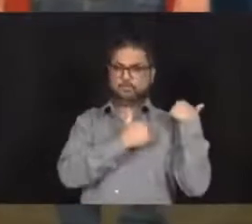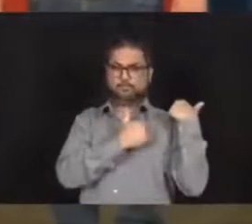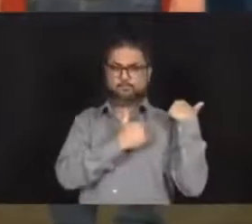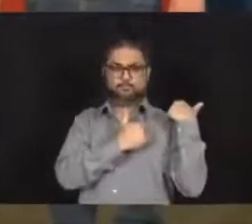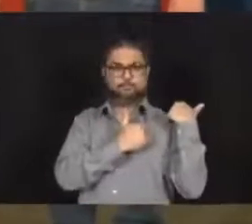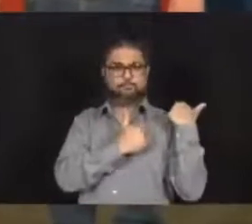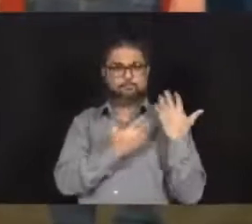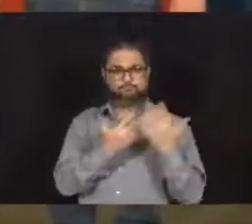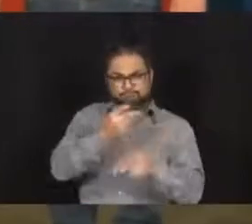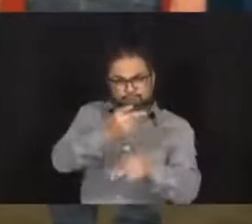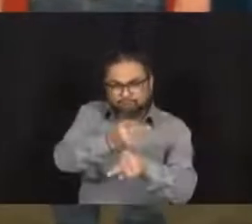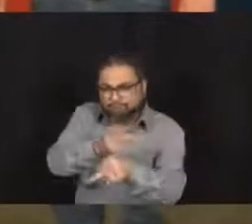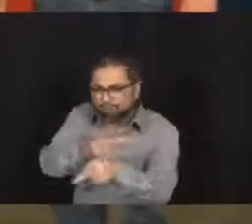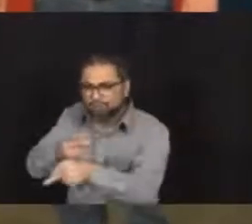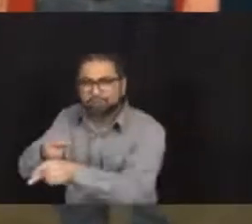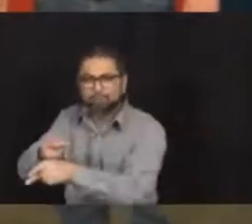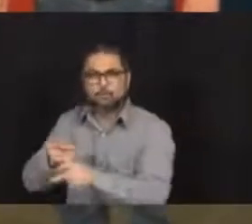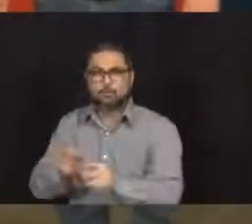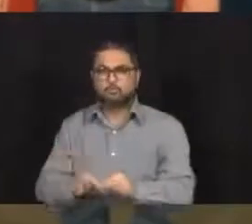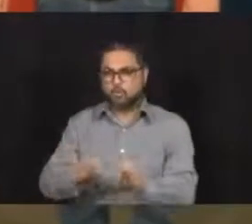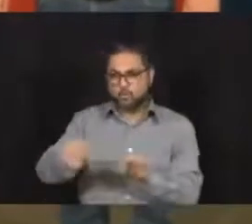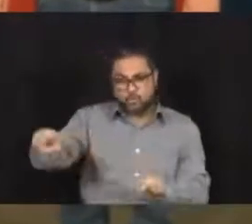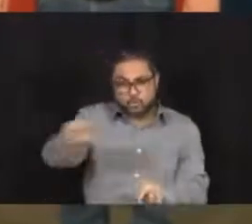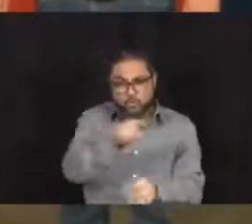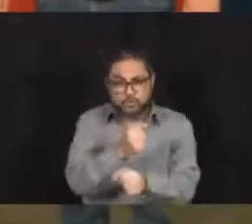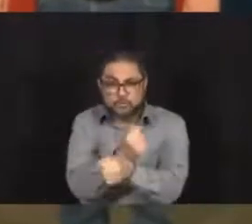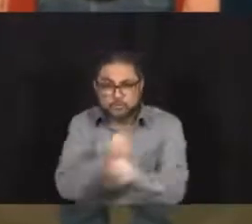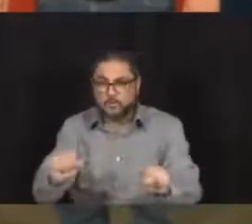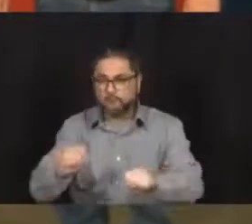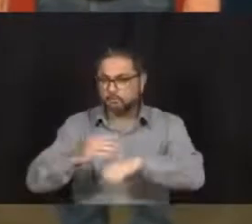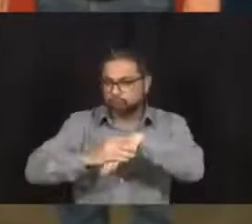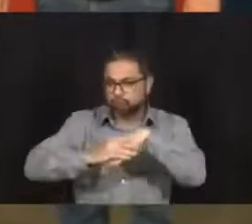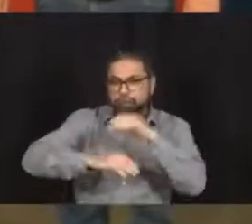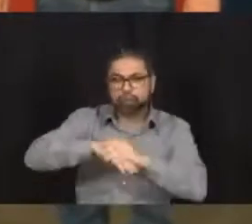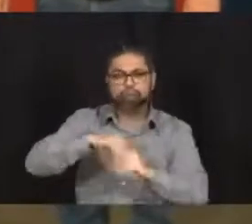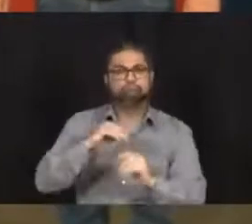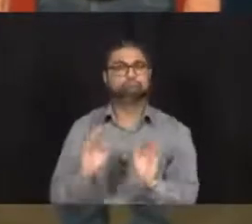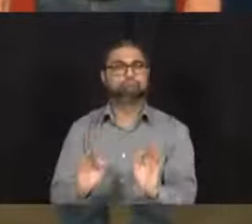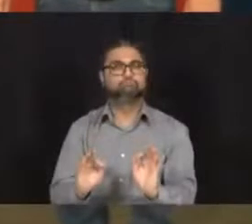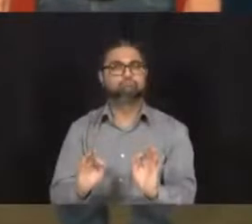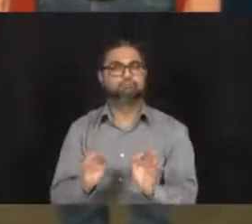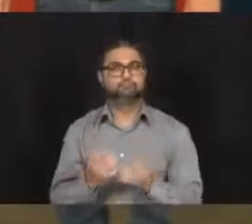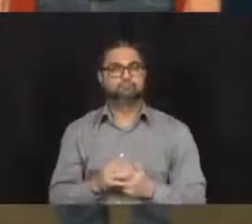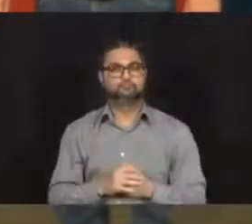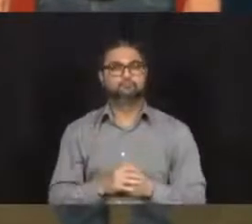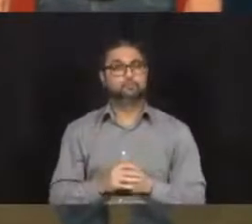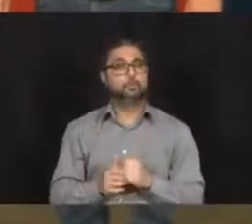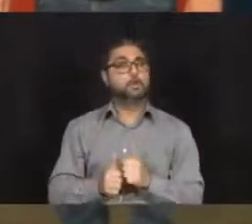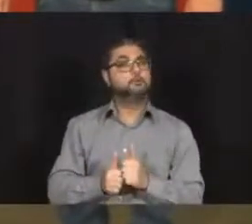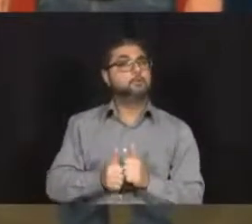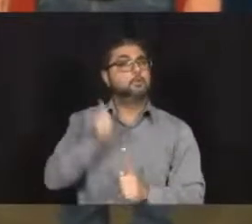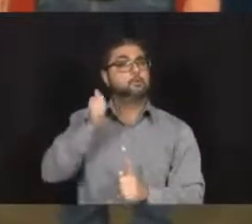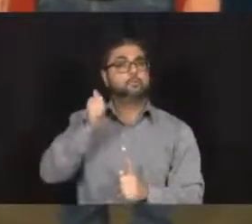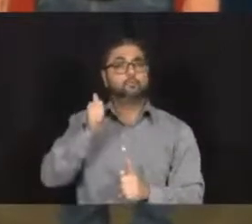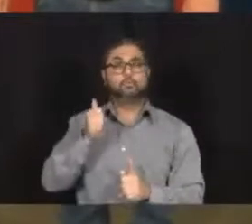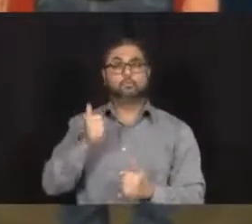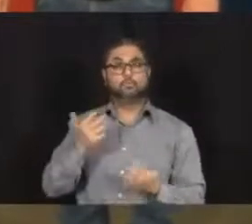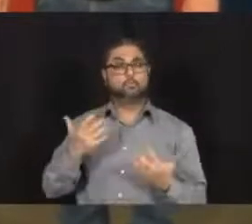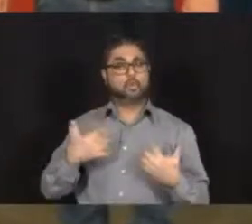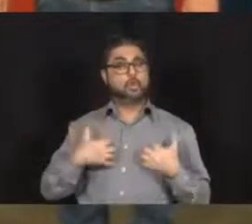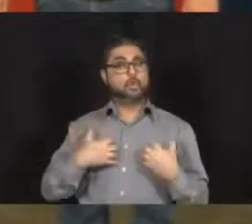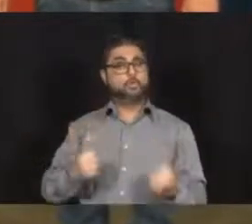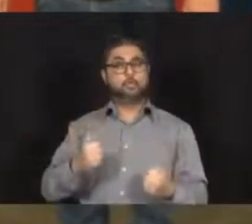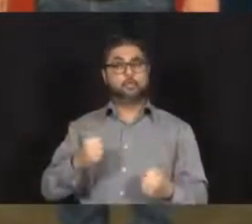that they are safe and that they are comfortable. And I would say that the vast majority of our frontline providers are